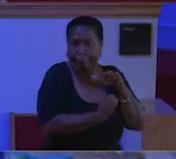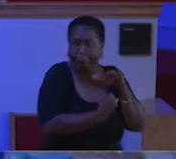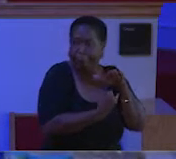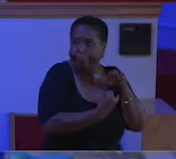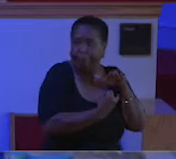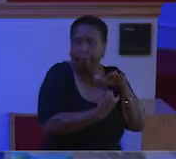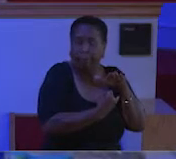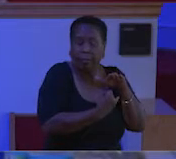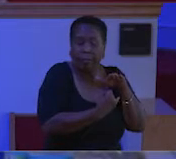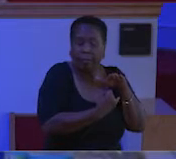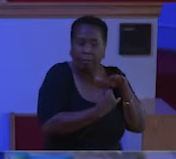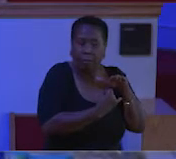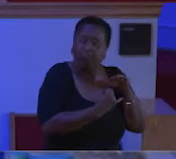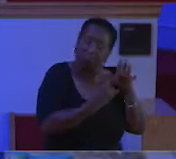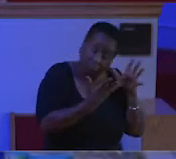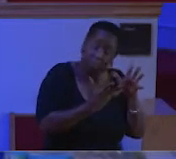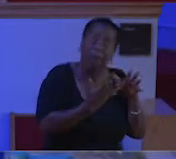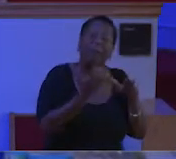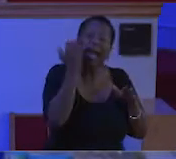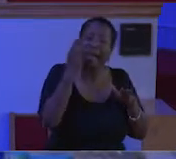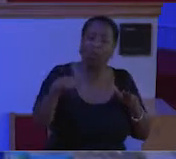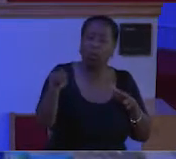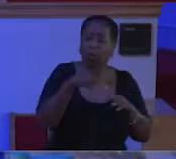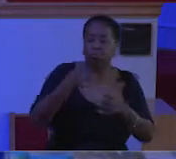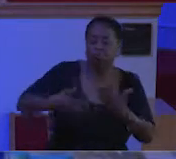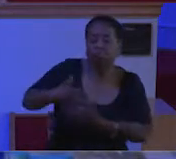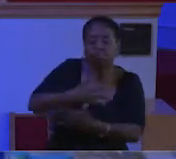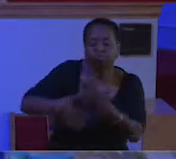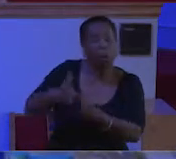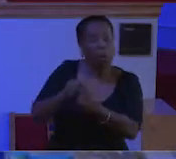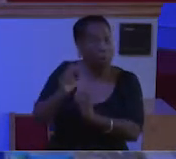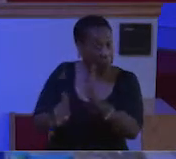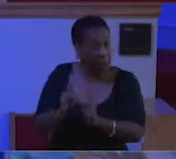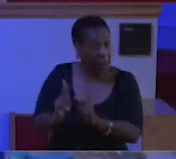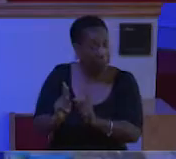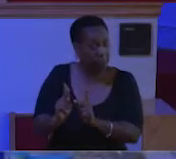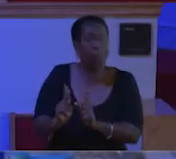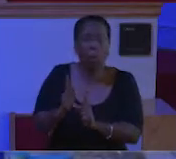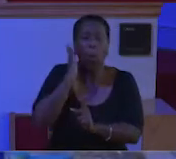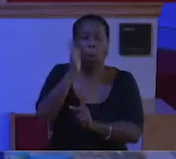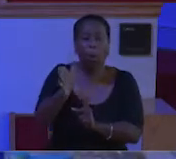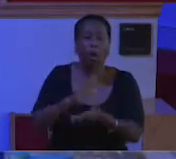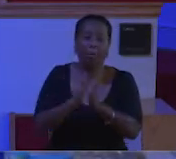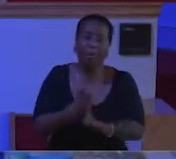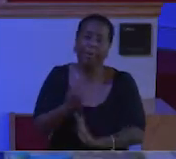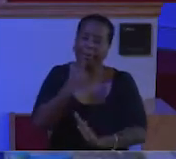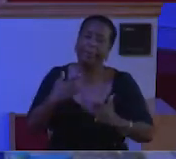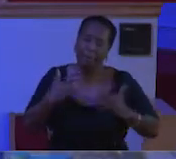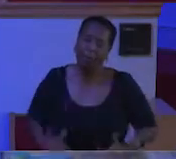with people, you are going to invariably be disappointed.